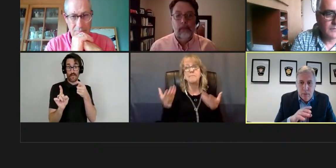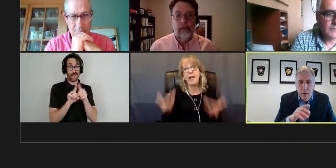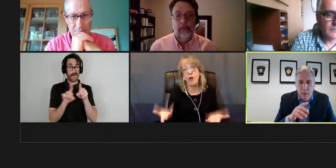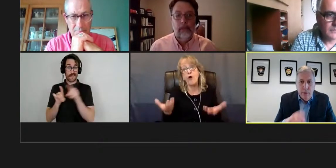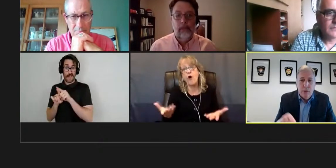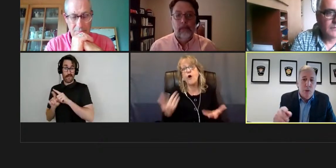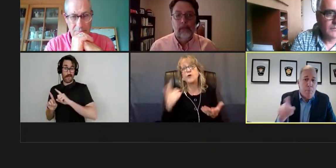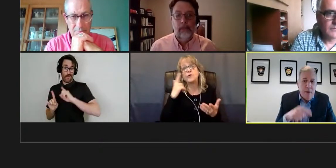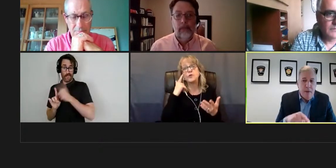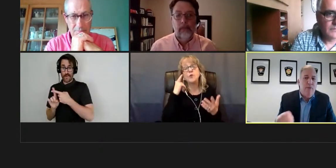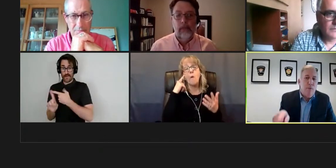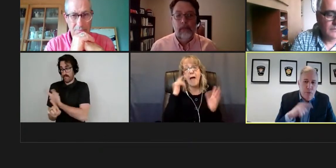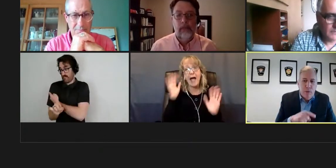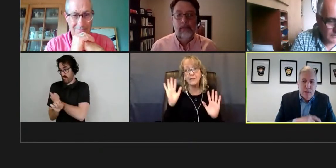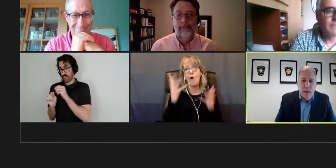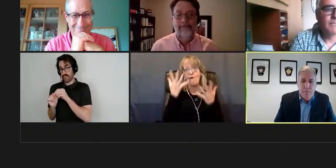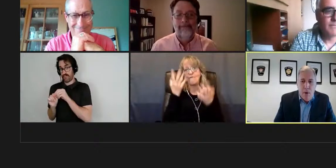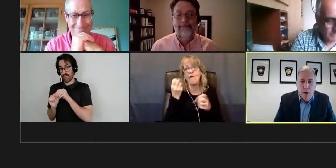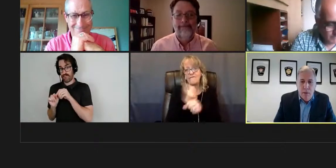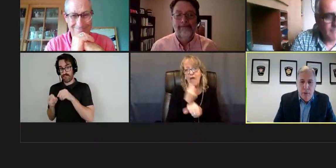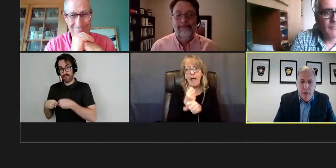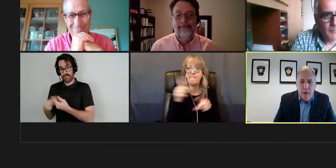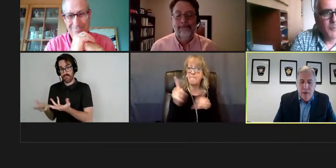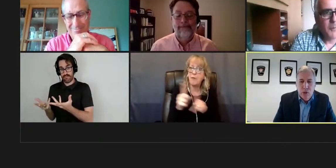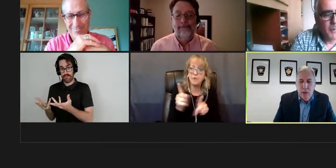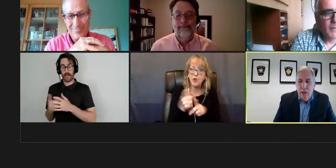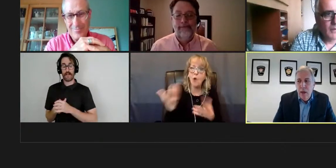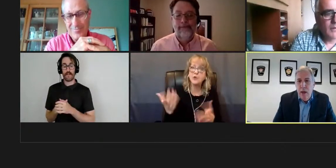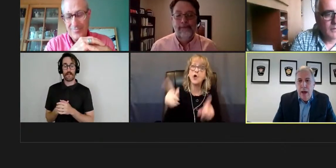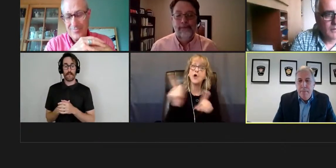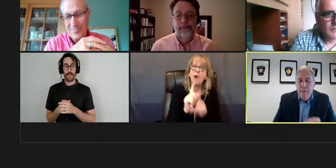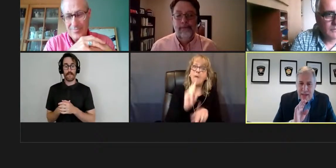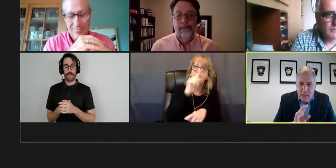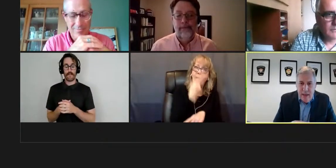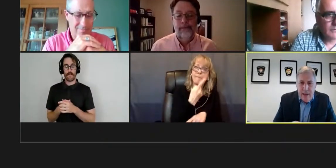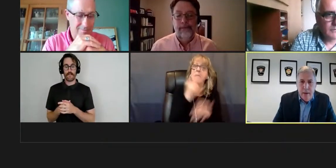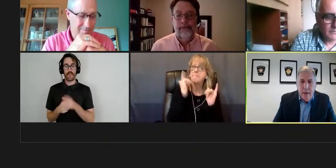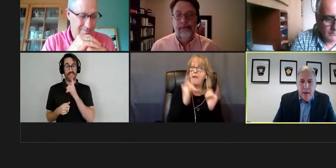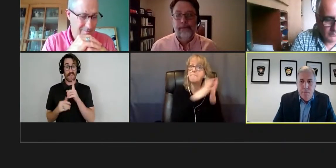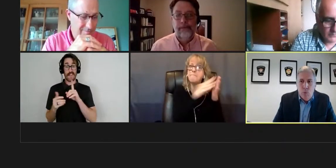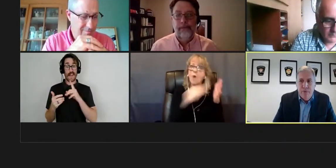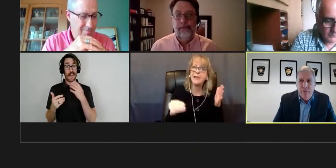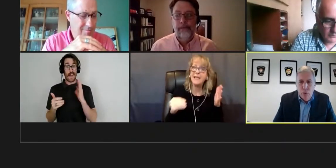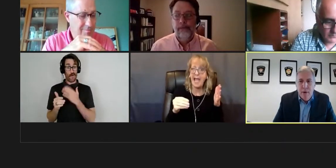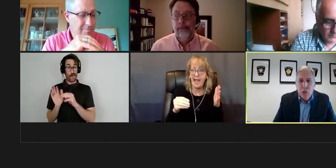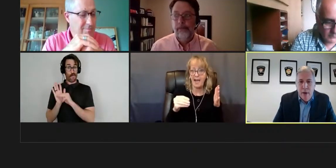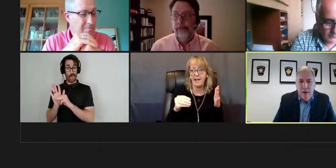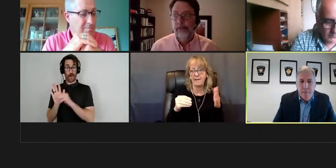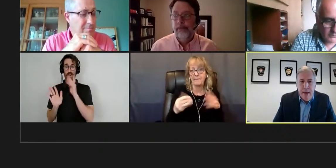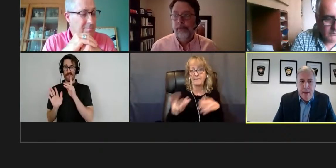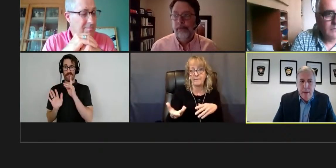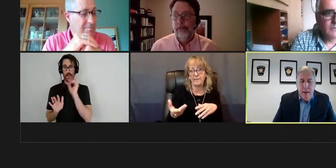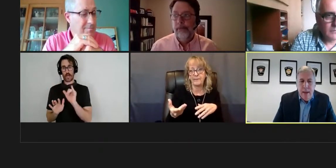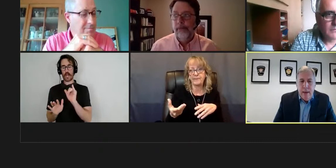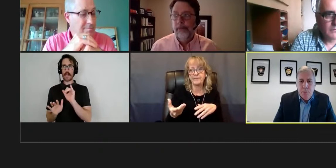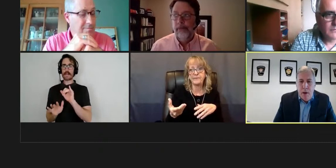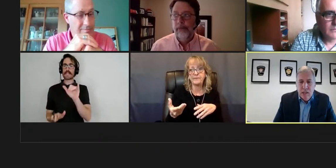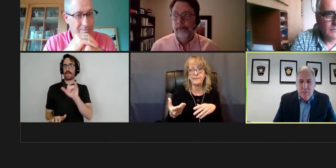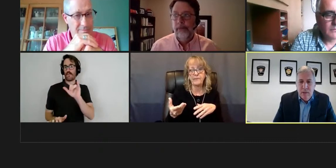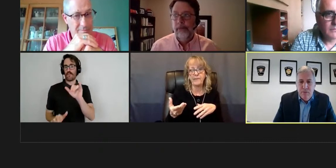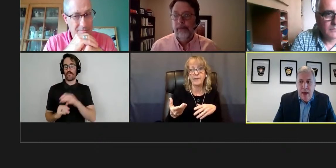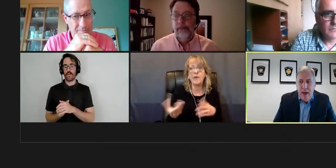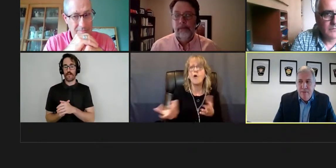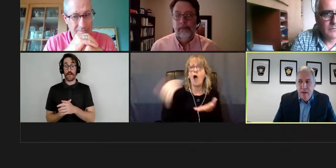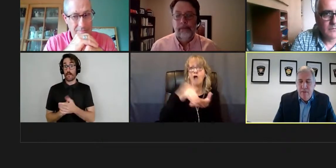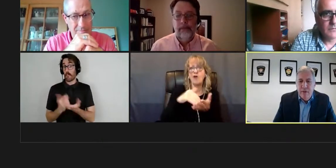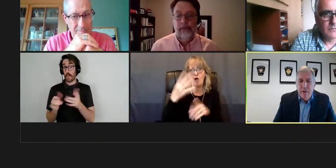So rinse, repeat, so do the same model that we did initially. That said, we're 4 months away from that. It is possible